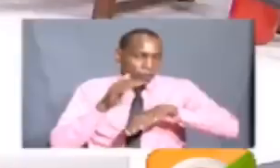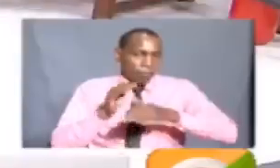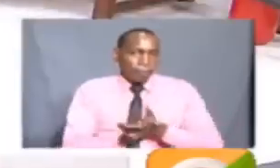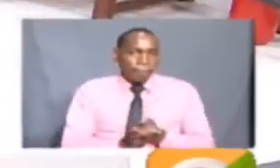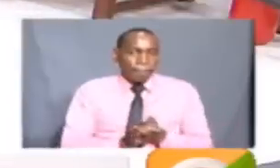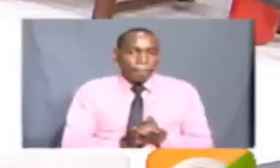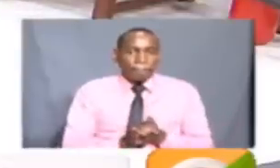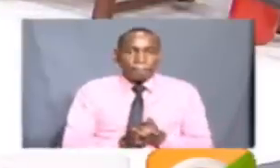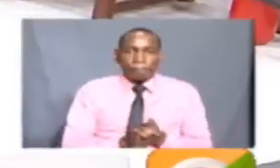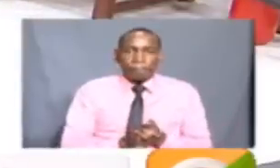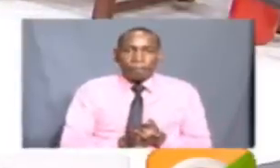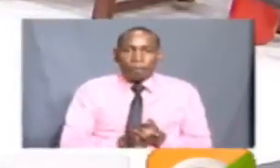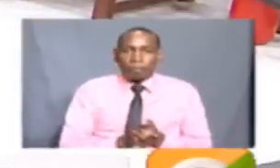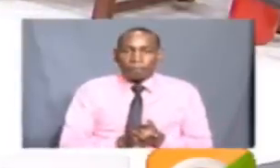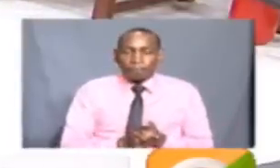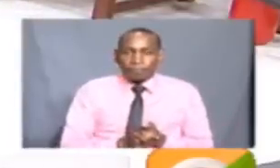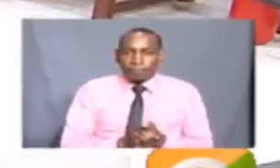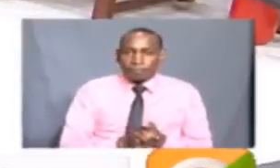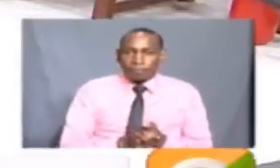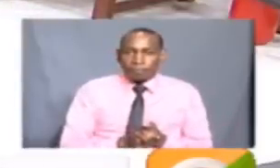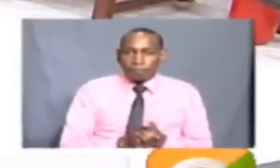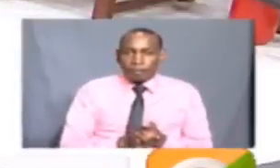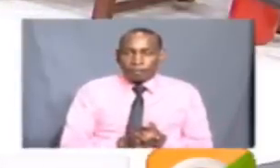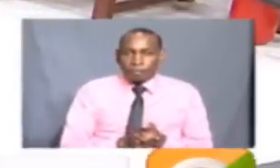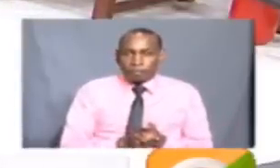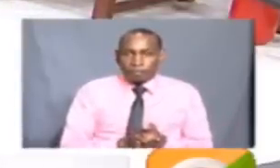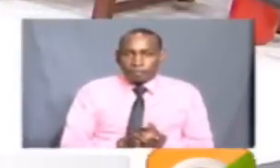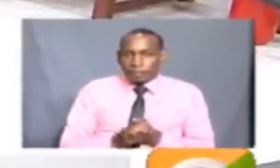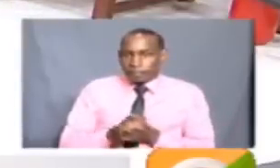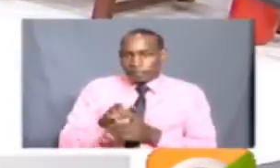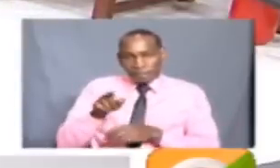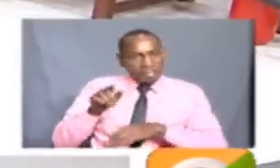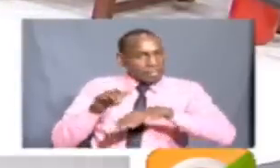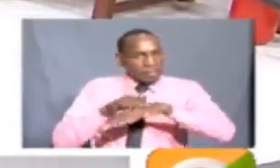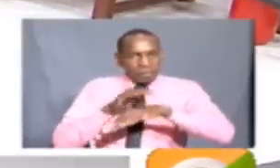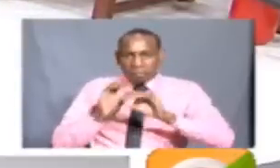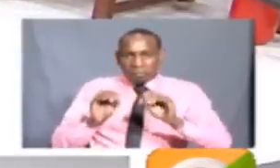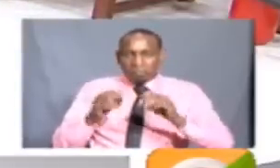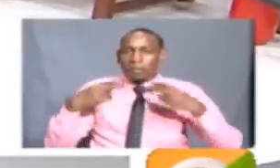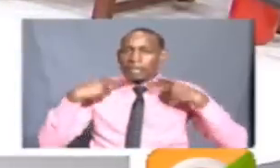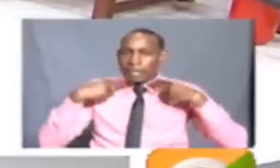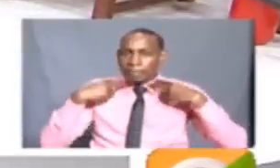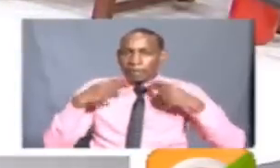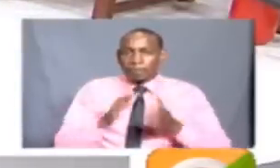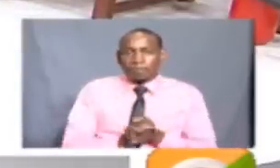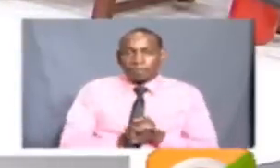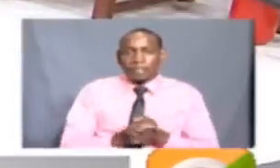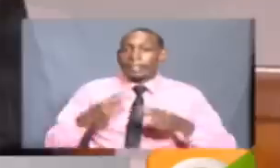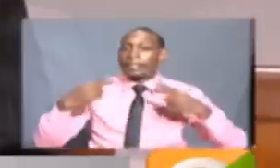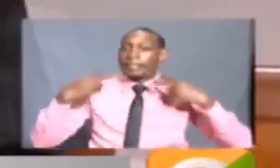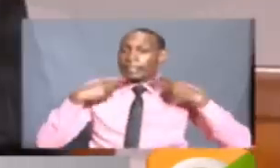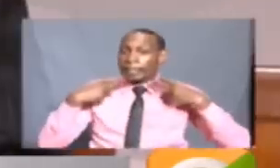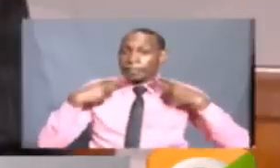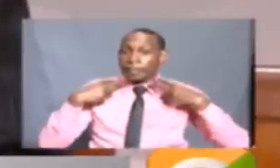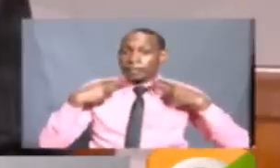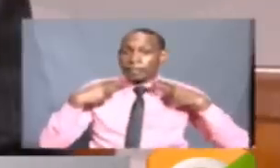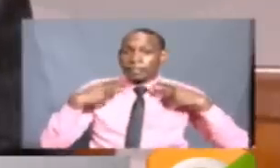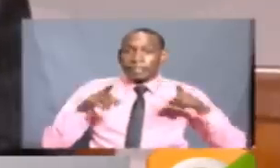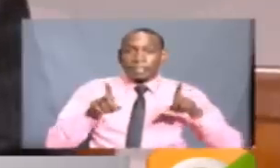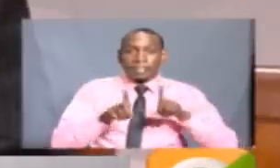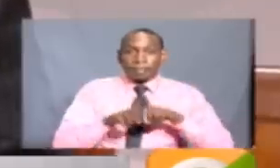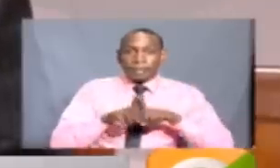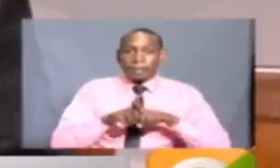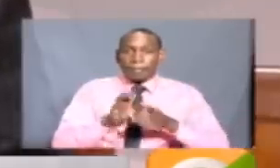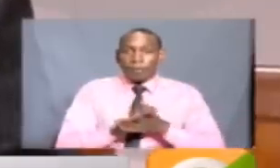Barrack, these ones are not just slow, they are stuck. Mm. They are stuck and they are rolling